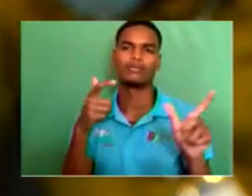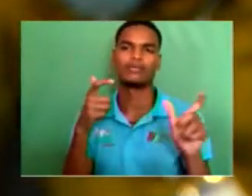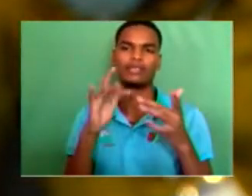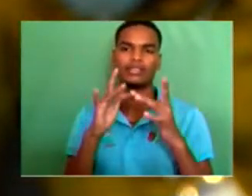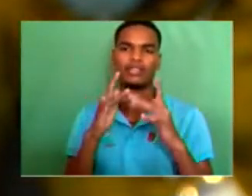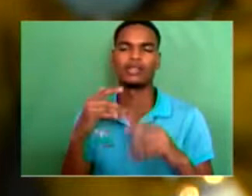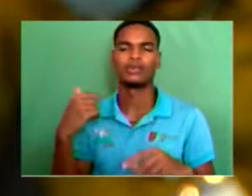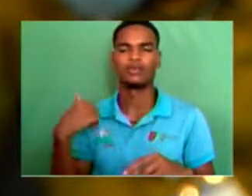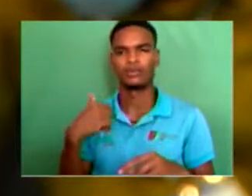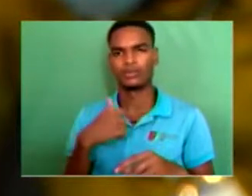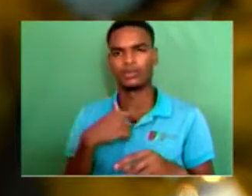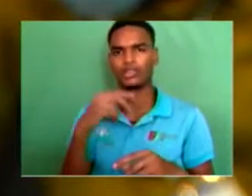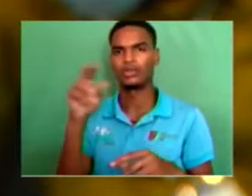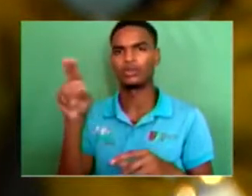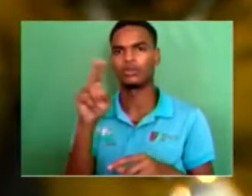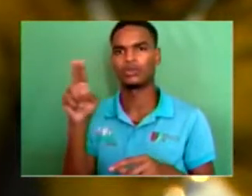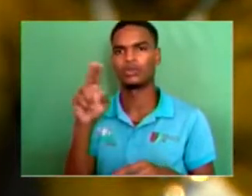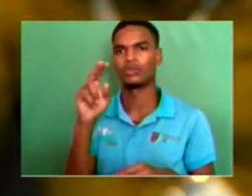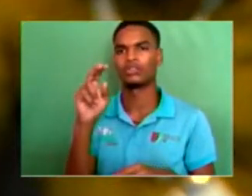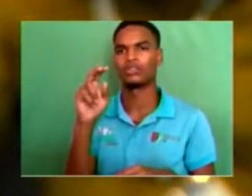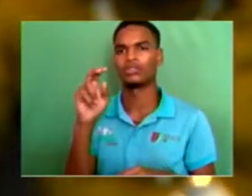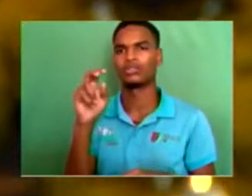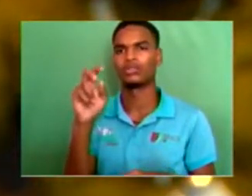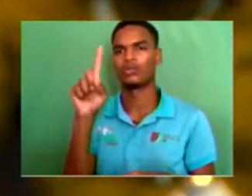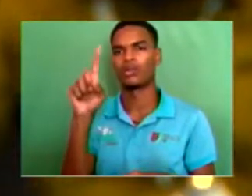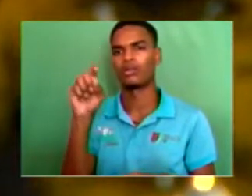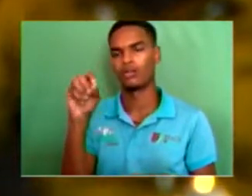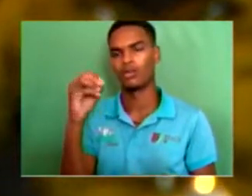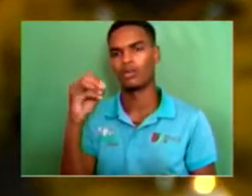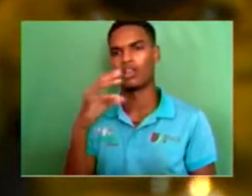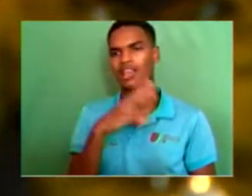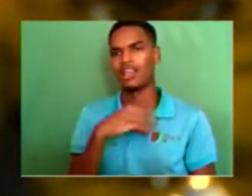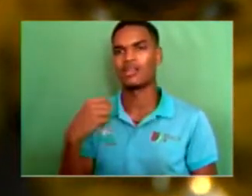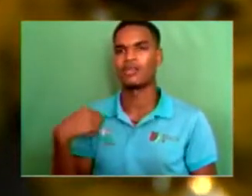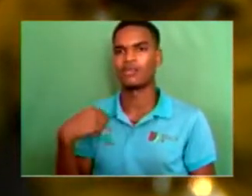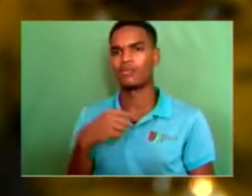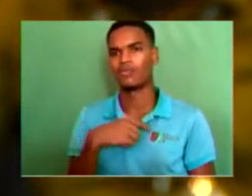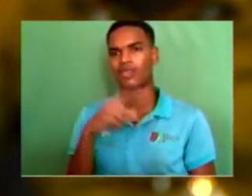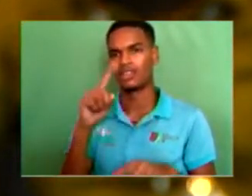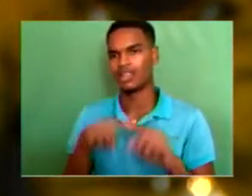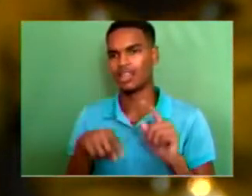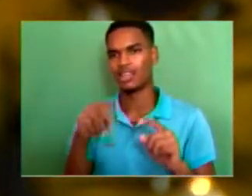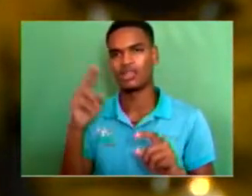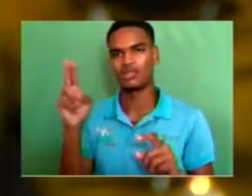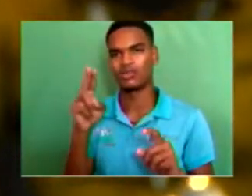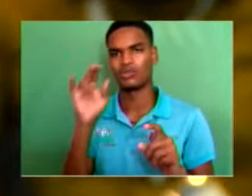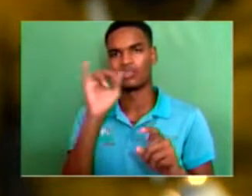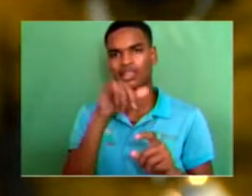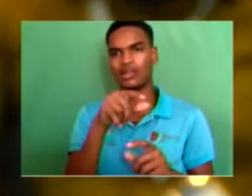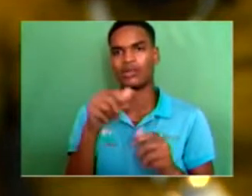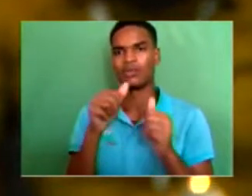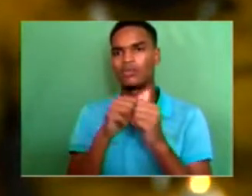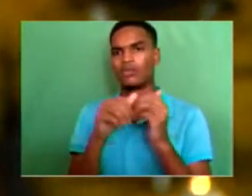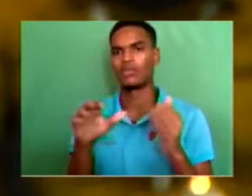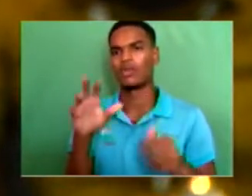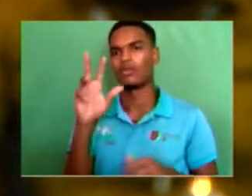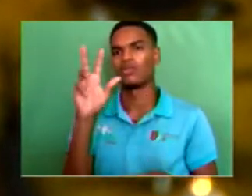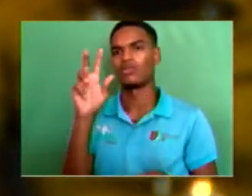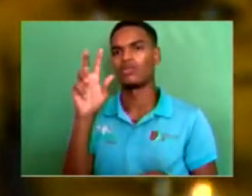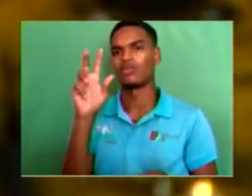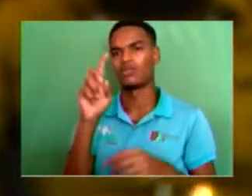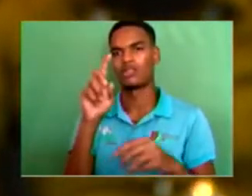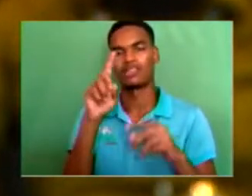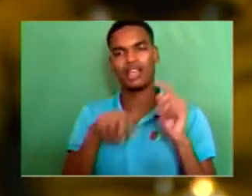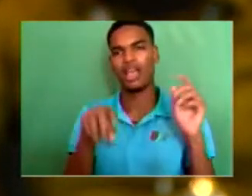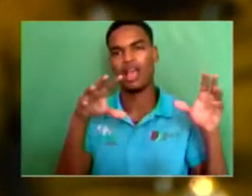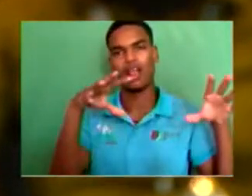systems. And we can't reclaim all that bandwidth for 3.0 until the 1.0 stuff is shut off. And we can't shut off all the 1.0 stuff until the